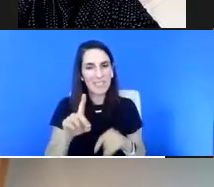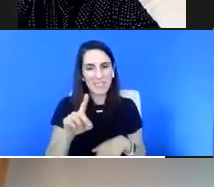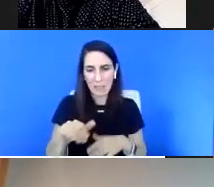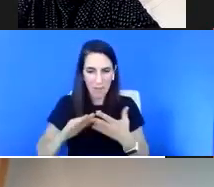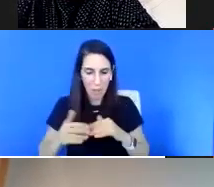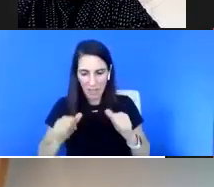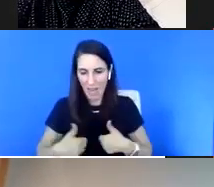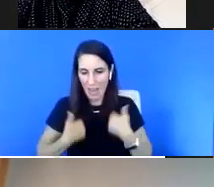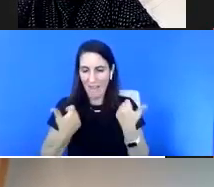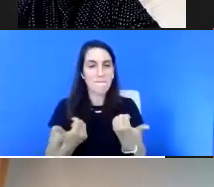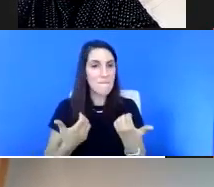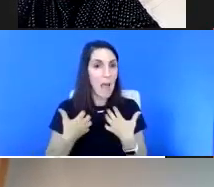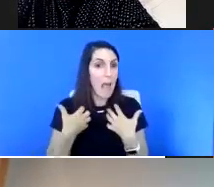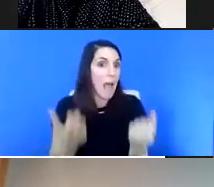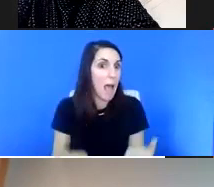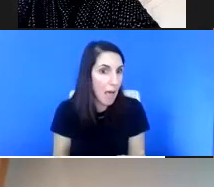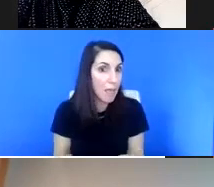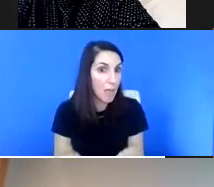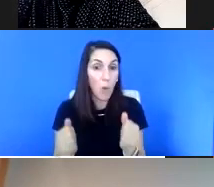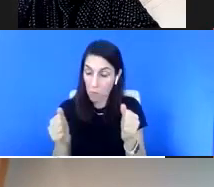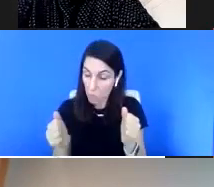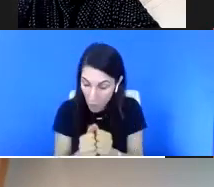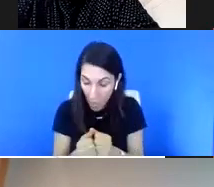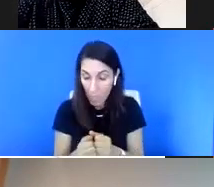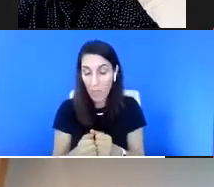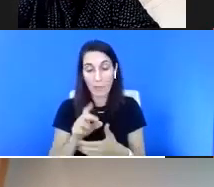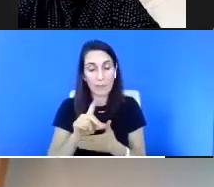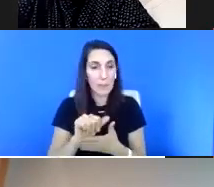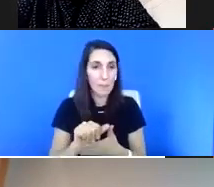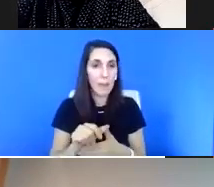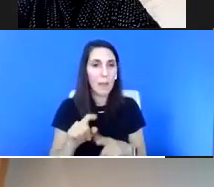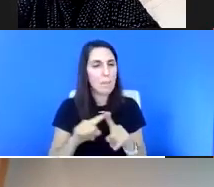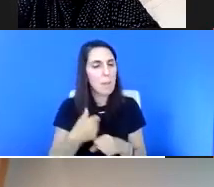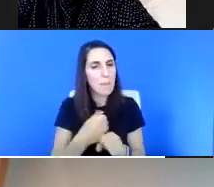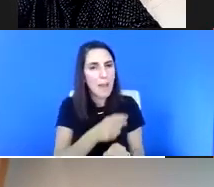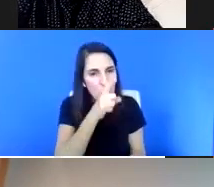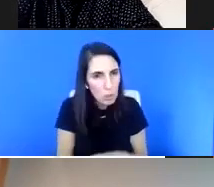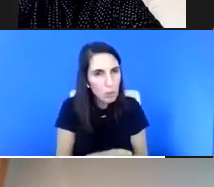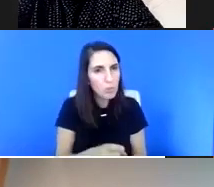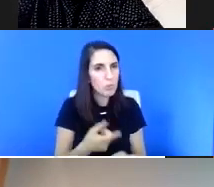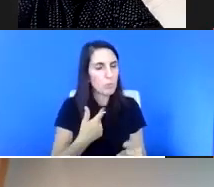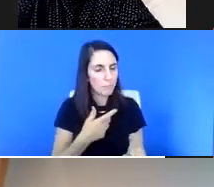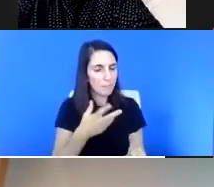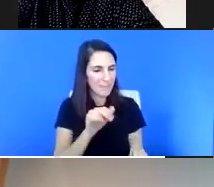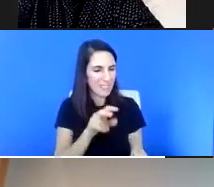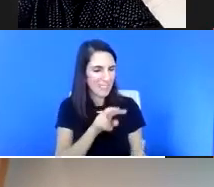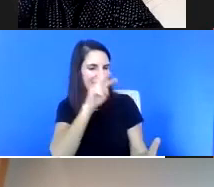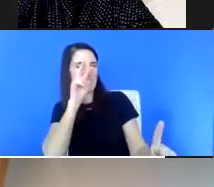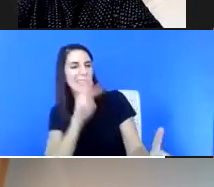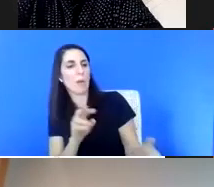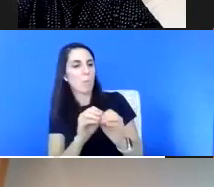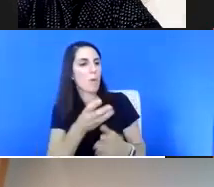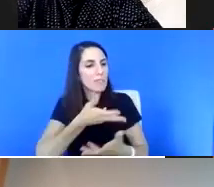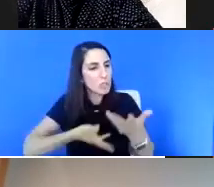can live healthy lifestyles with our disabilities. It's about making sure that we are looking at things more from the social construct of